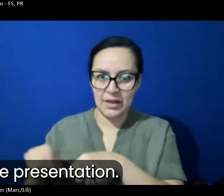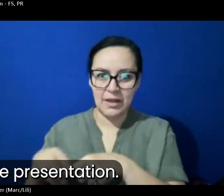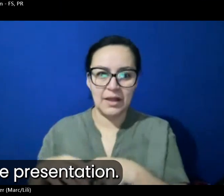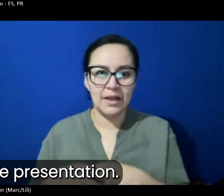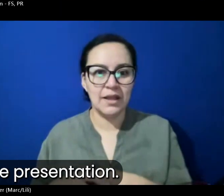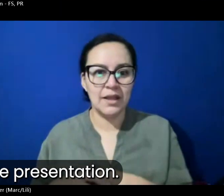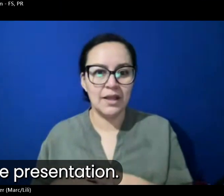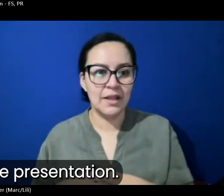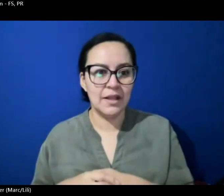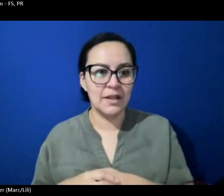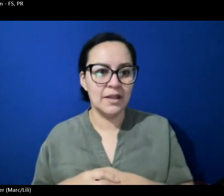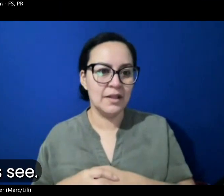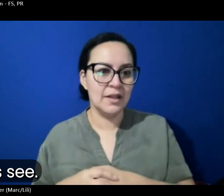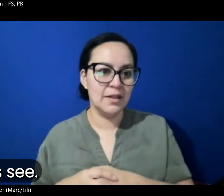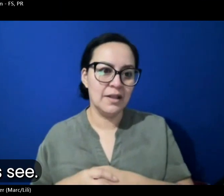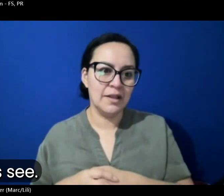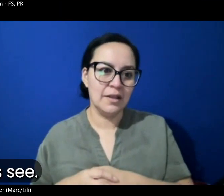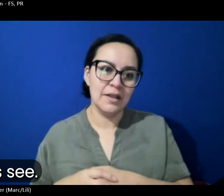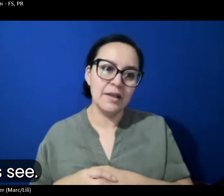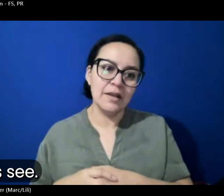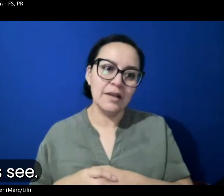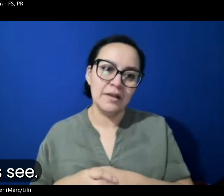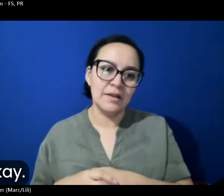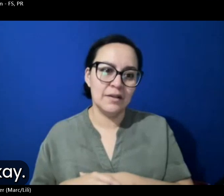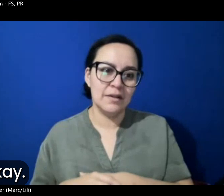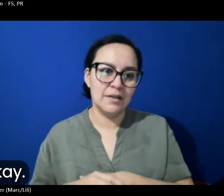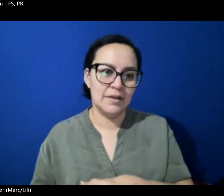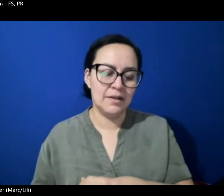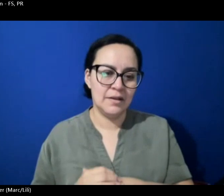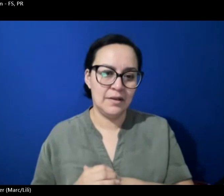the presentation. Let's see.